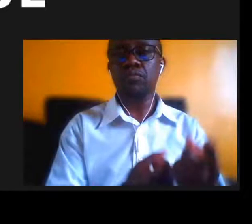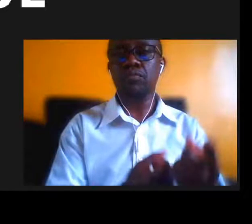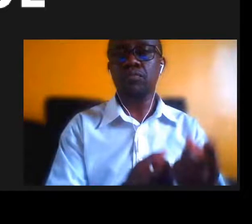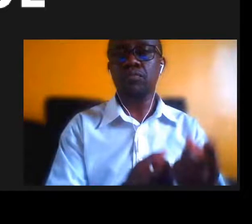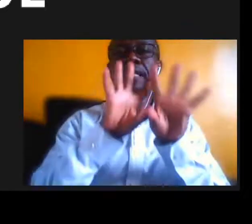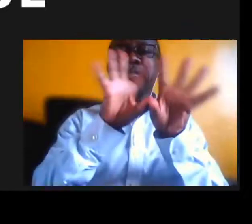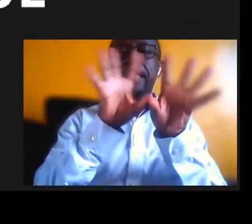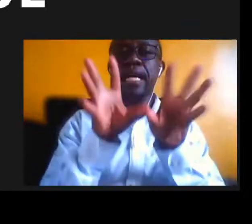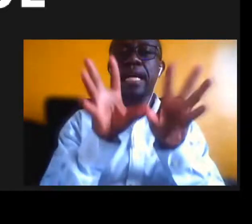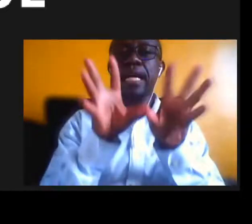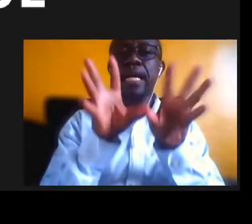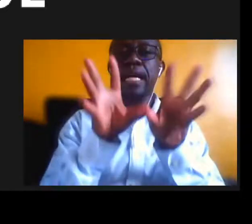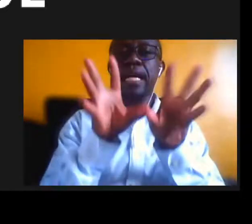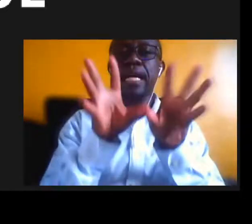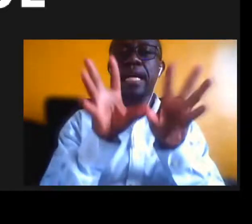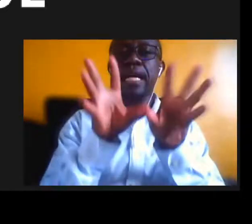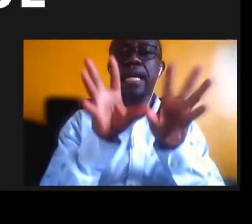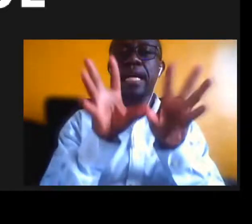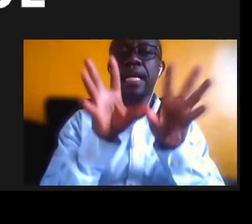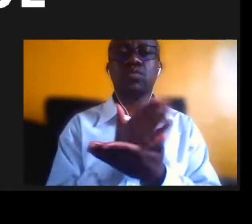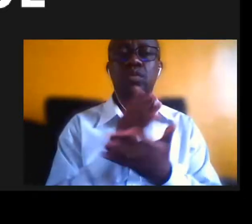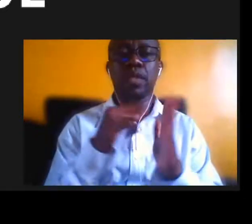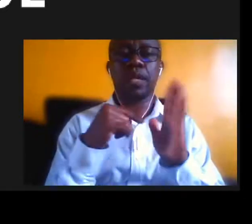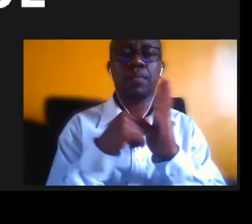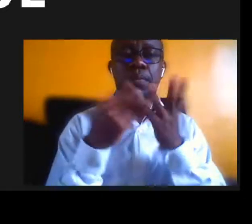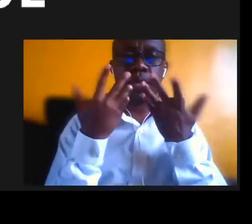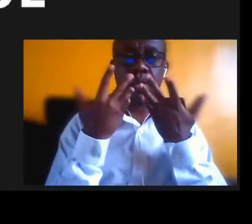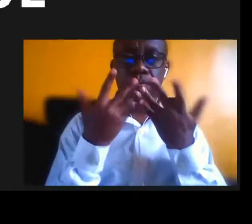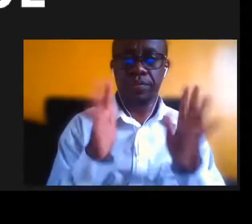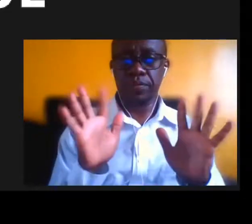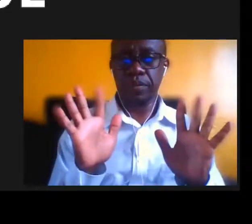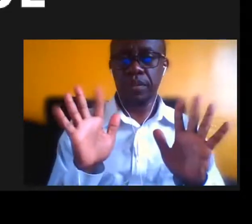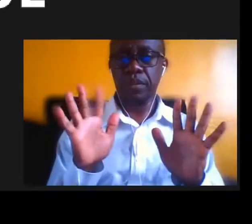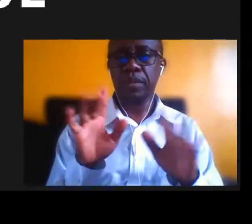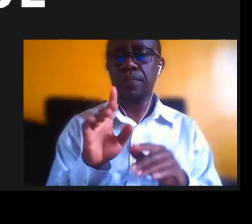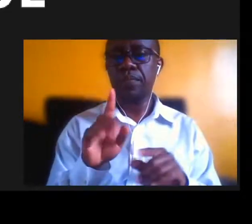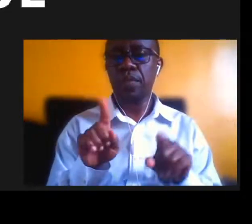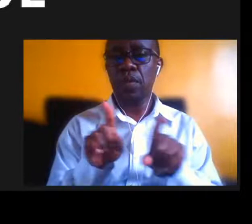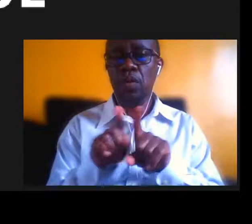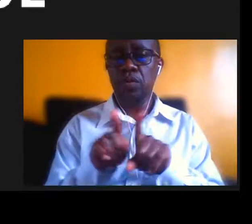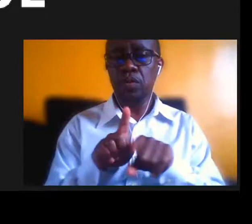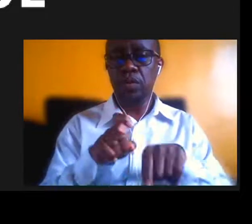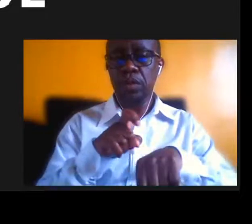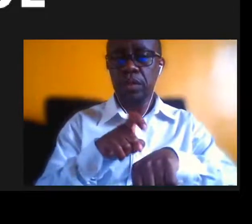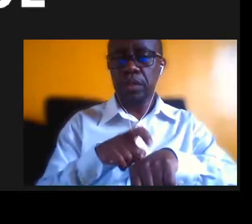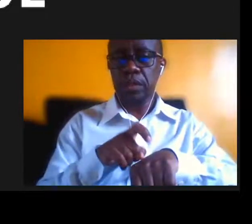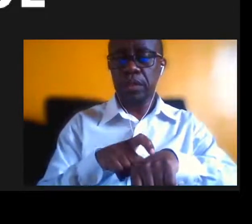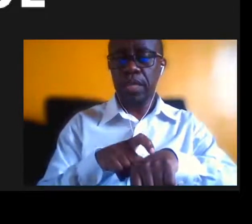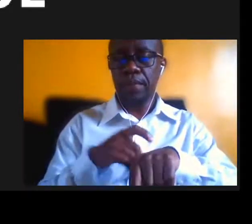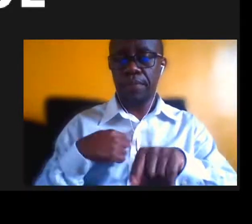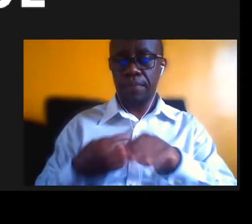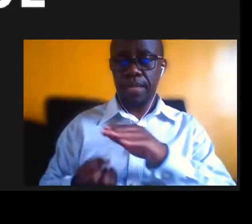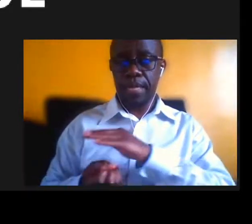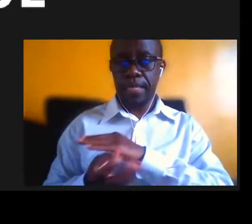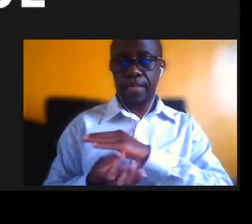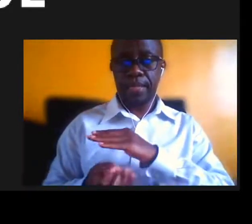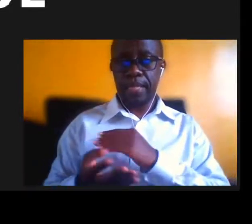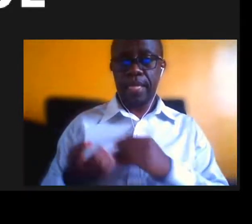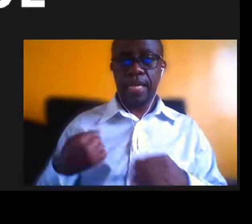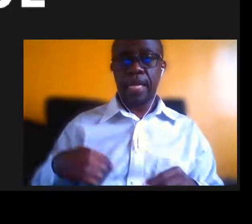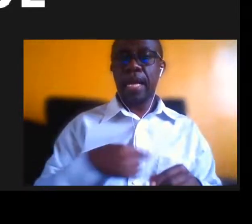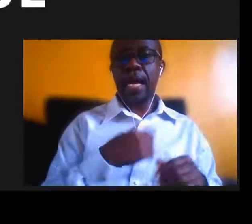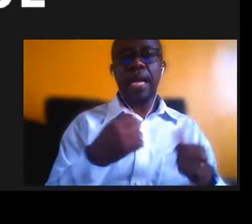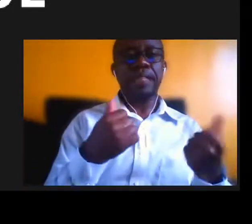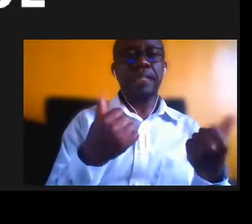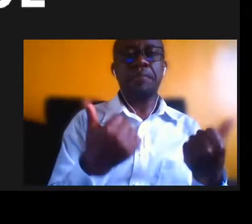exactly what I wanted to share with you. And as I stated, for us, we never experienced any